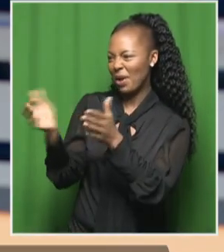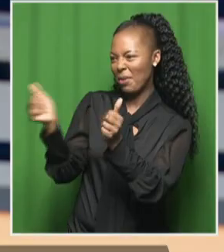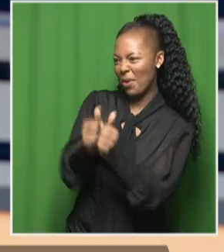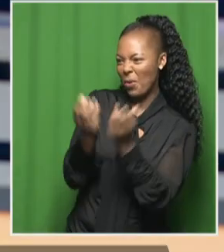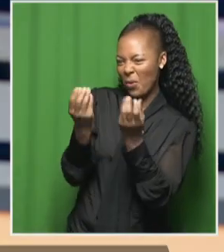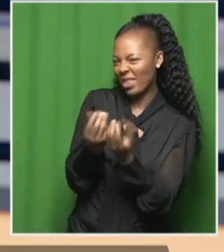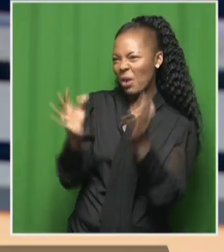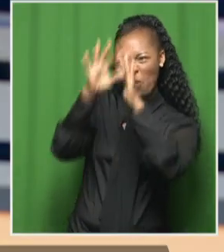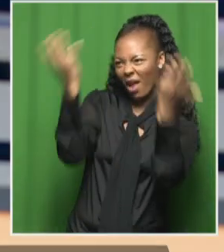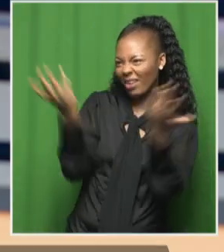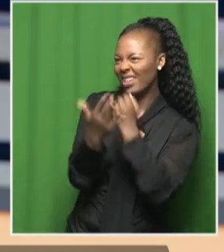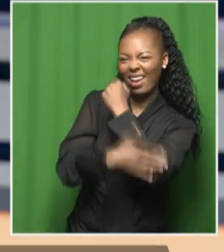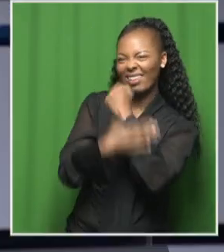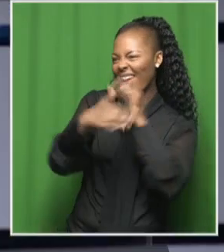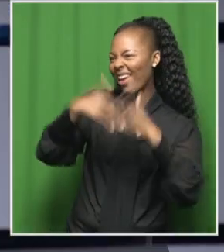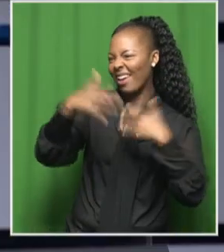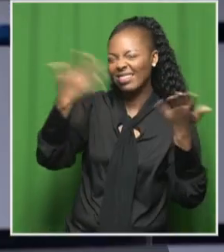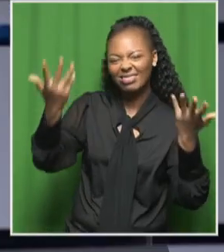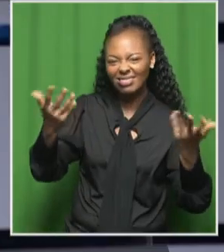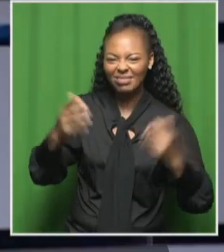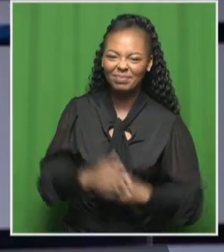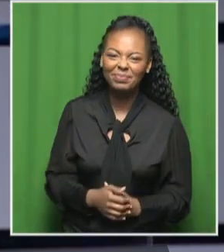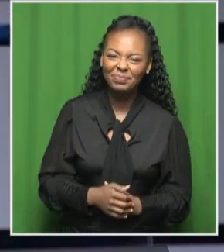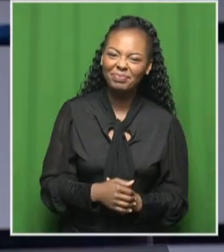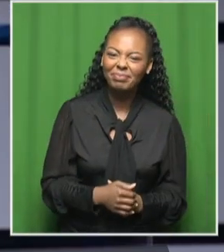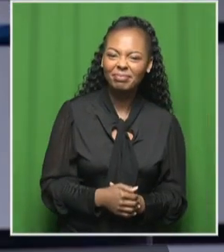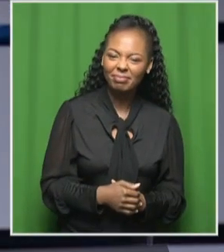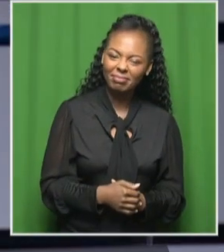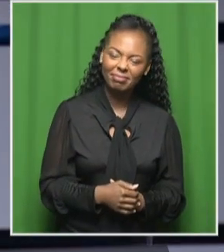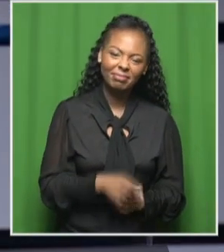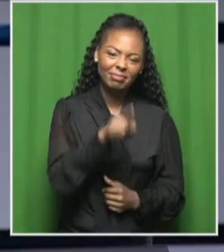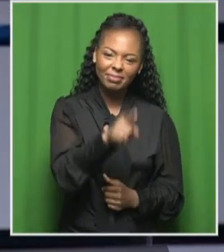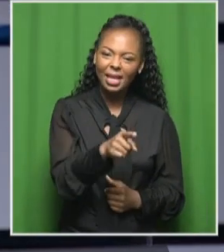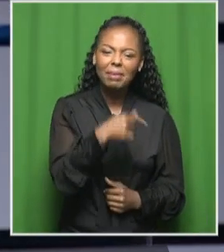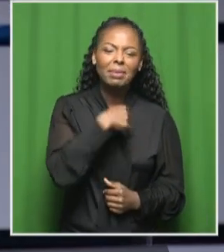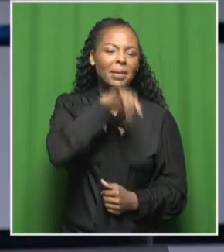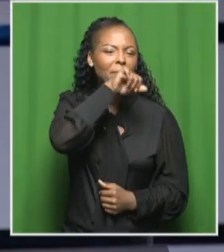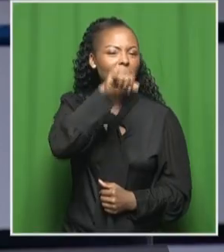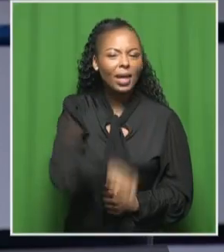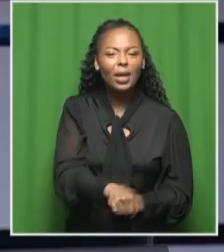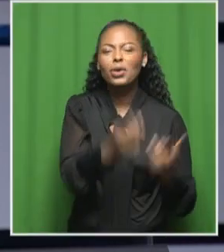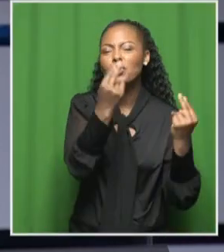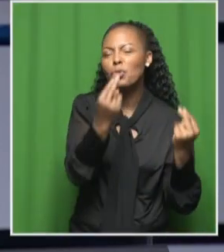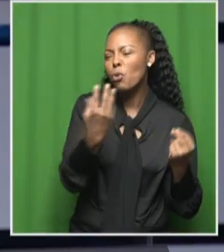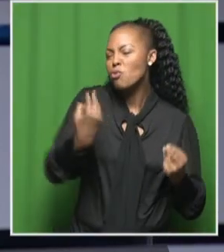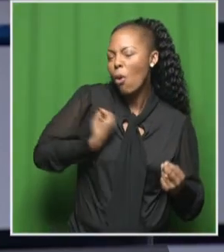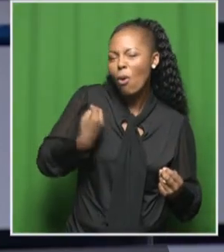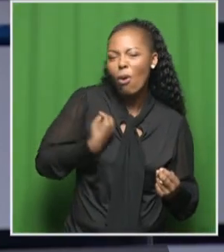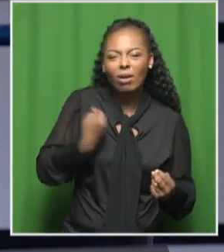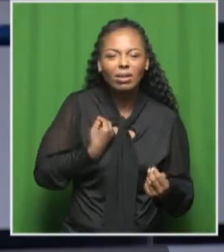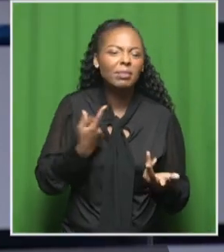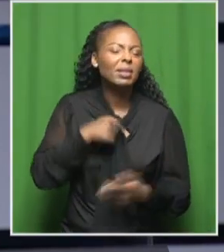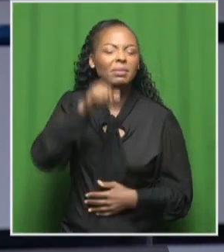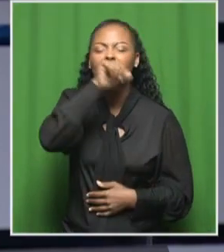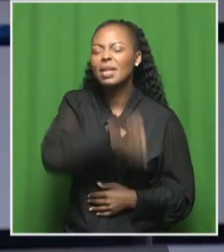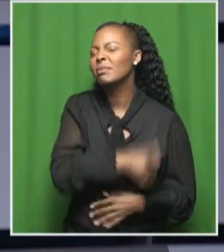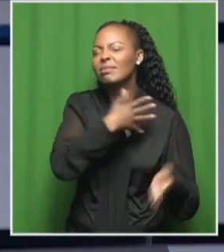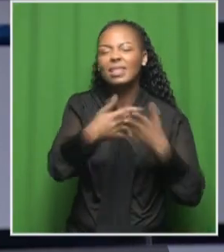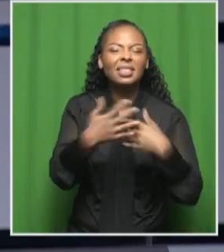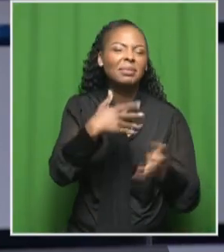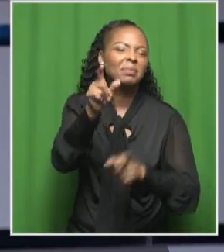now? I'm so open with just wanting to deal with seeing. I like the new artists, the older artists. I'm just